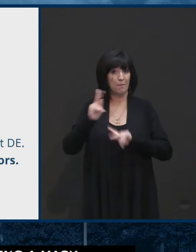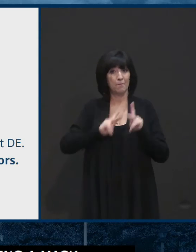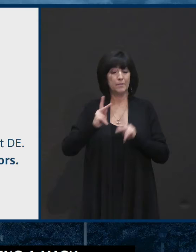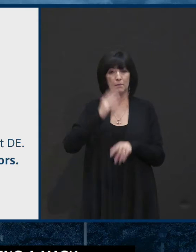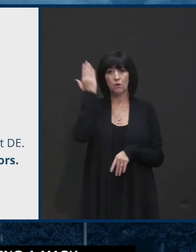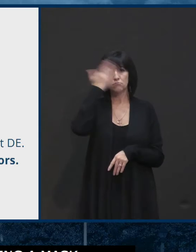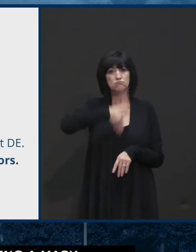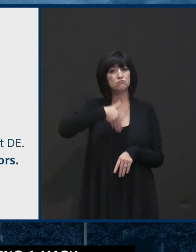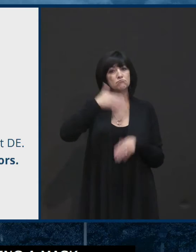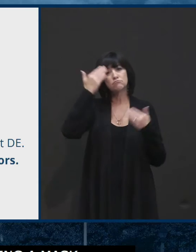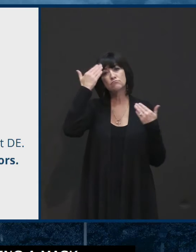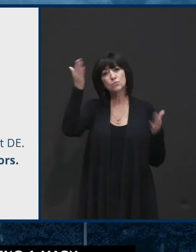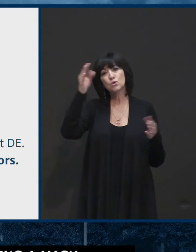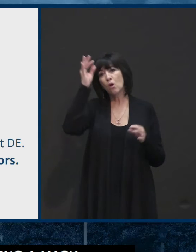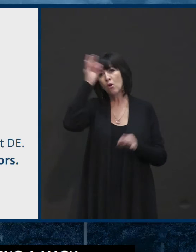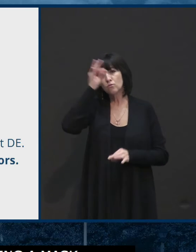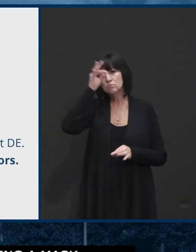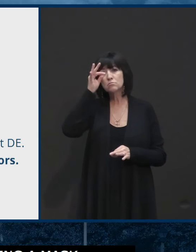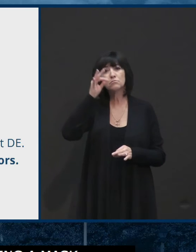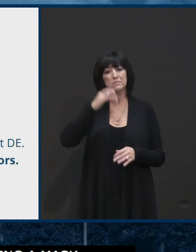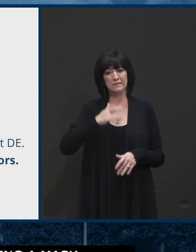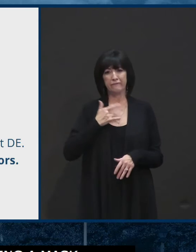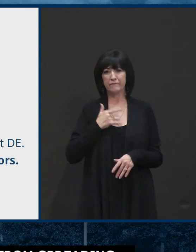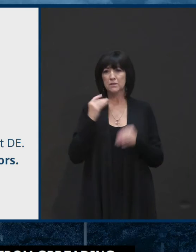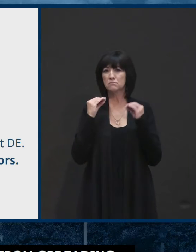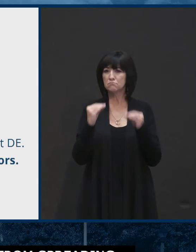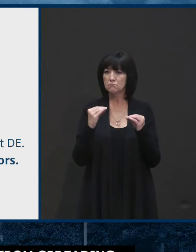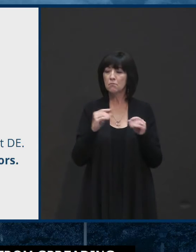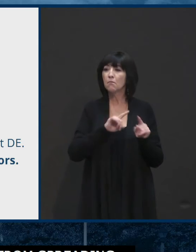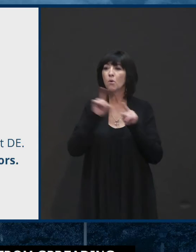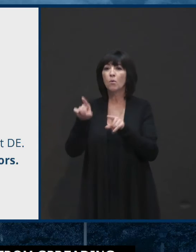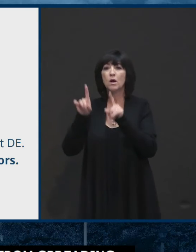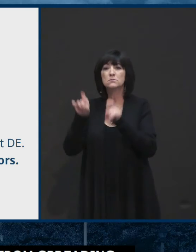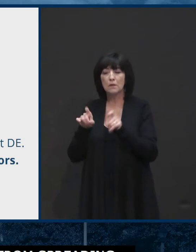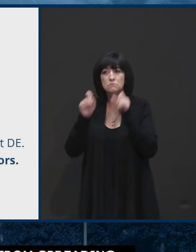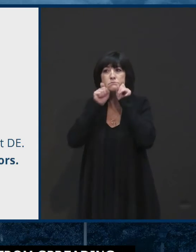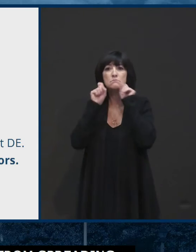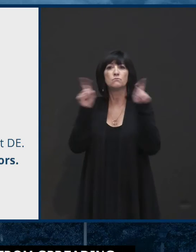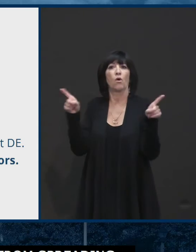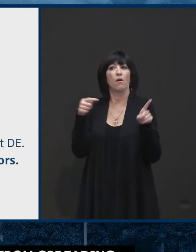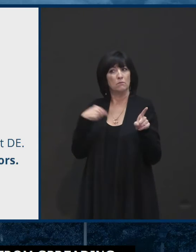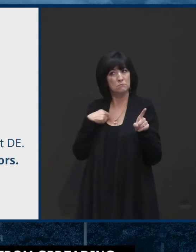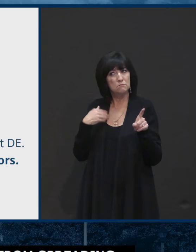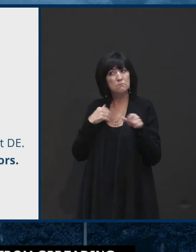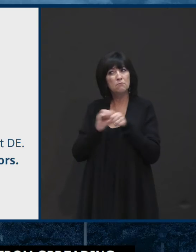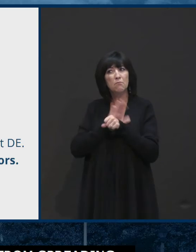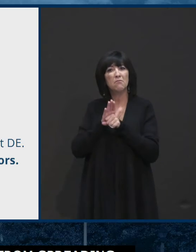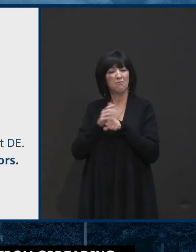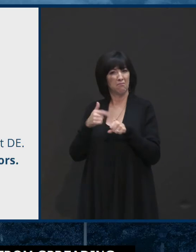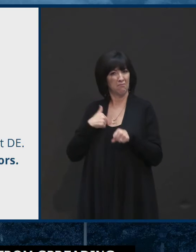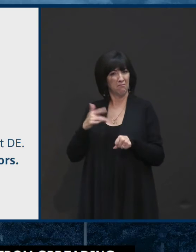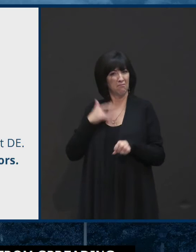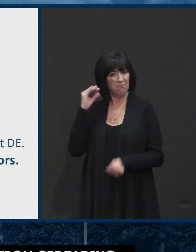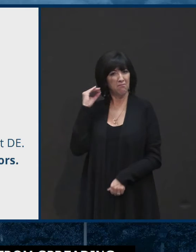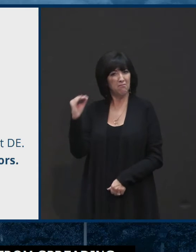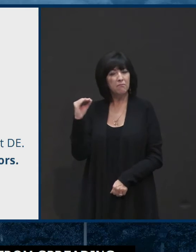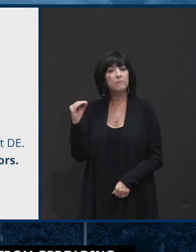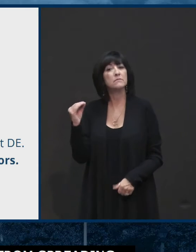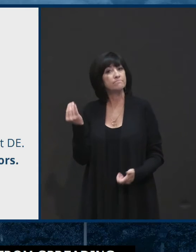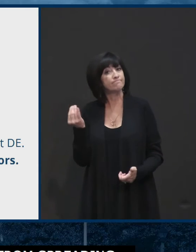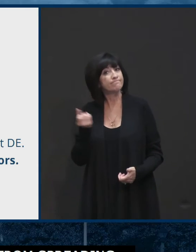are test positive for COVID-19 don't have symptoms. Obviously, if you have symptoms, take